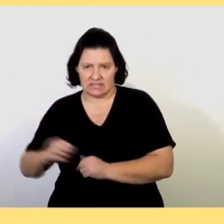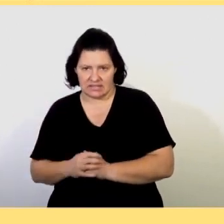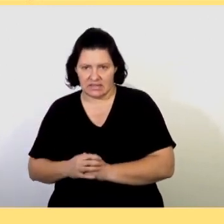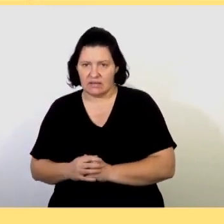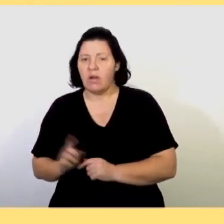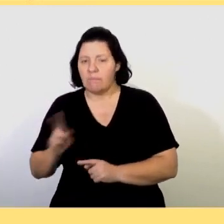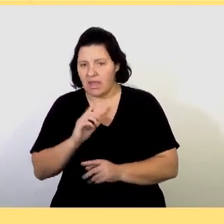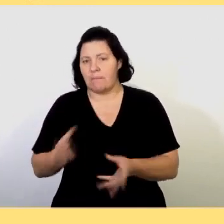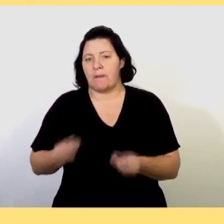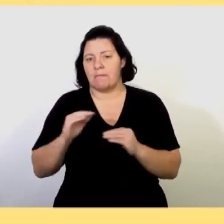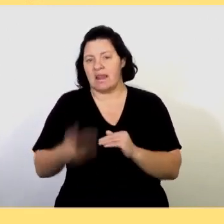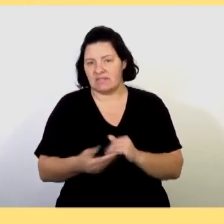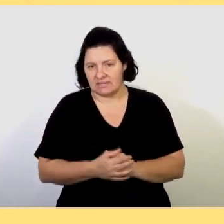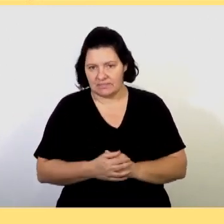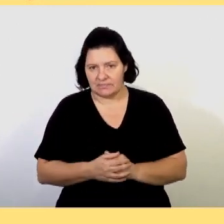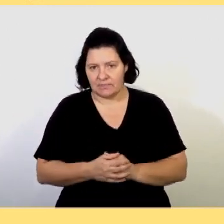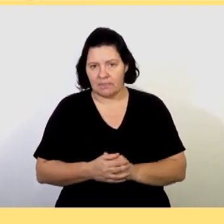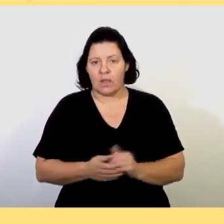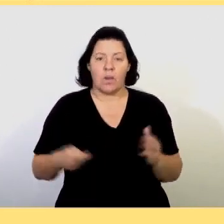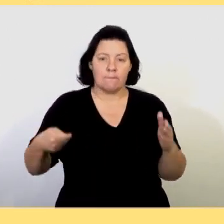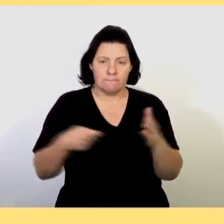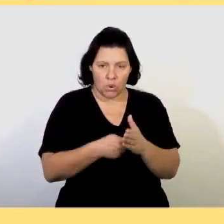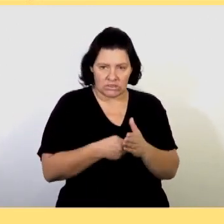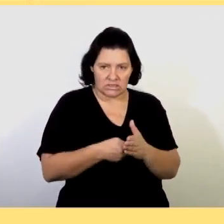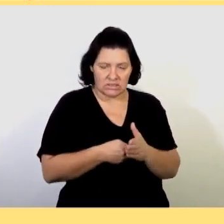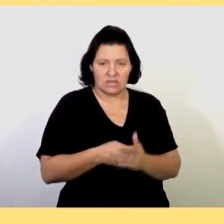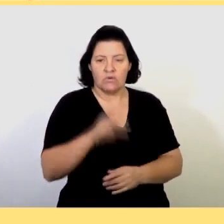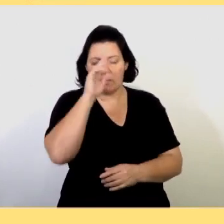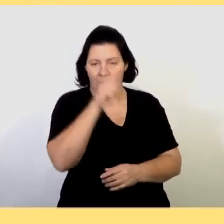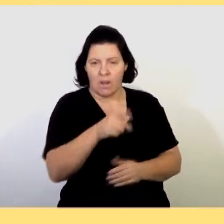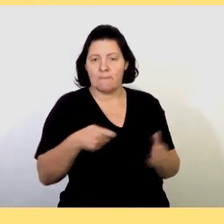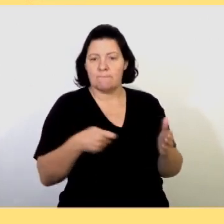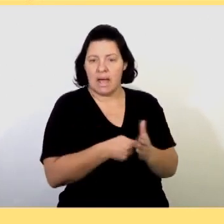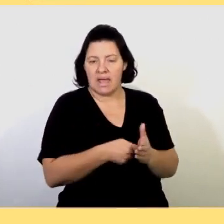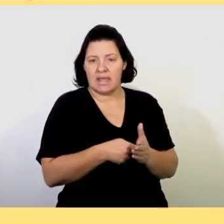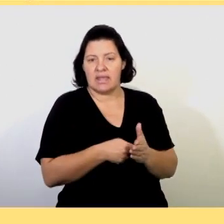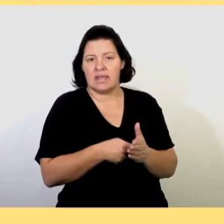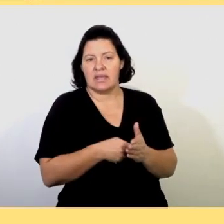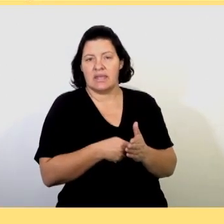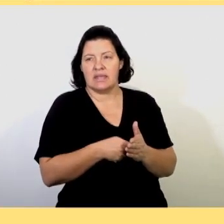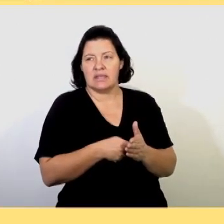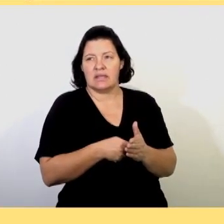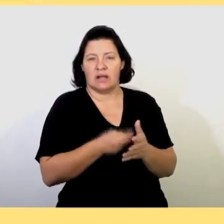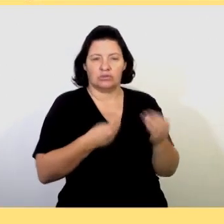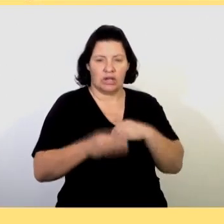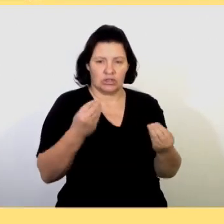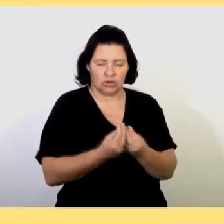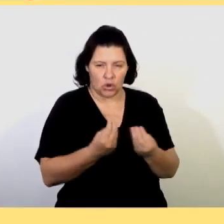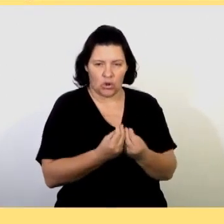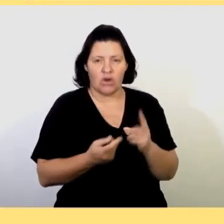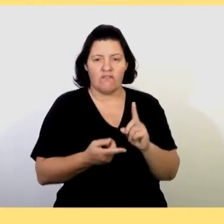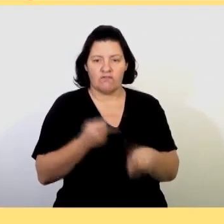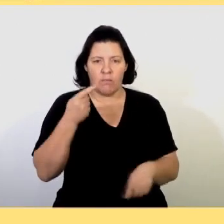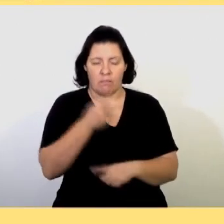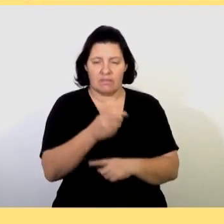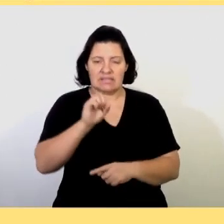61,750 is what we remain with. So we bought, and remember, we are buying it trading stock